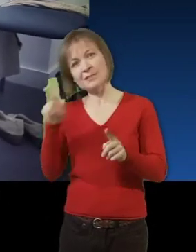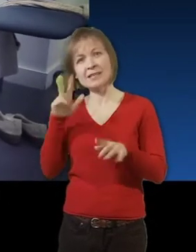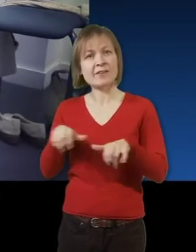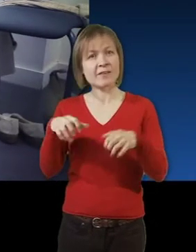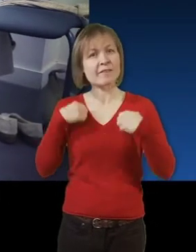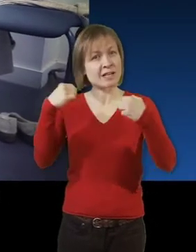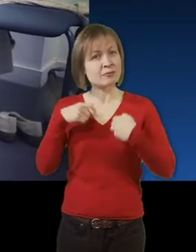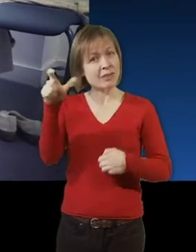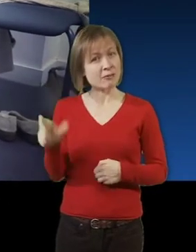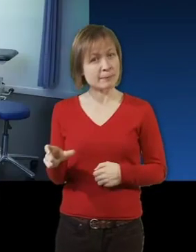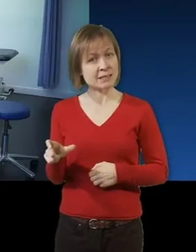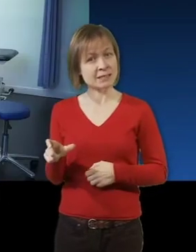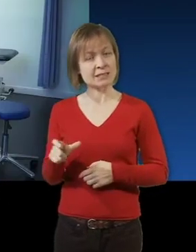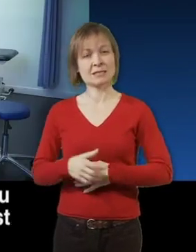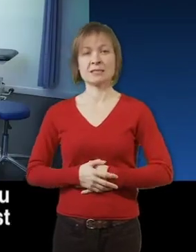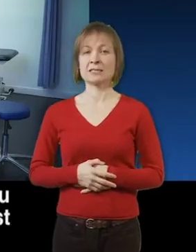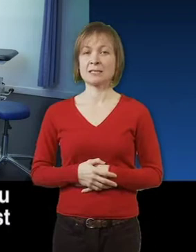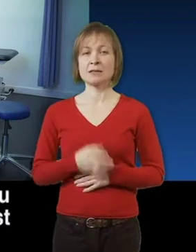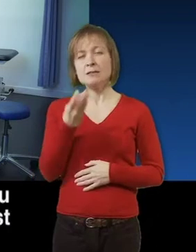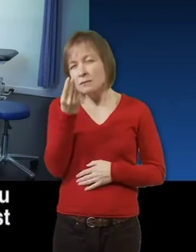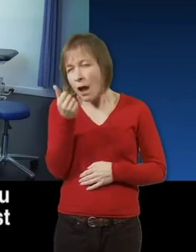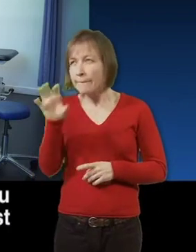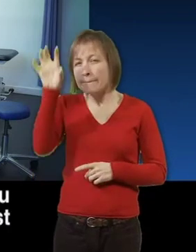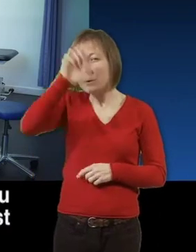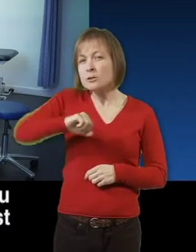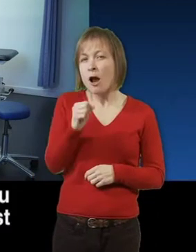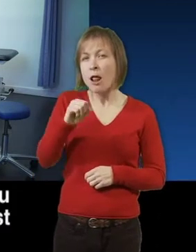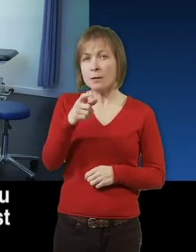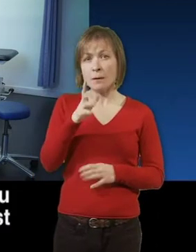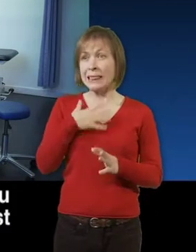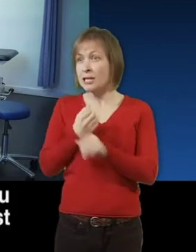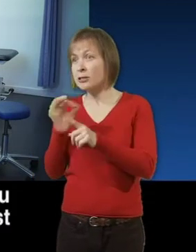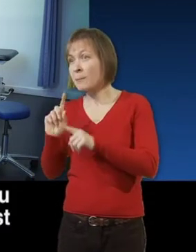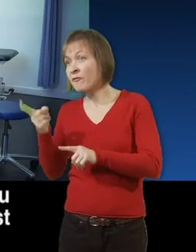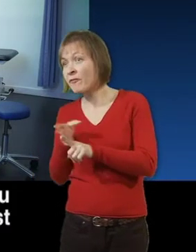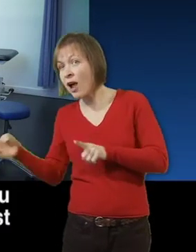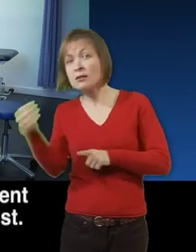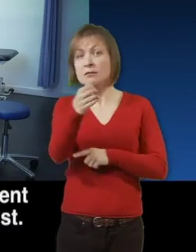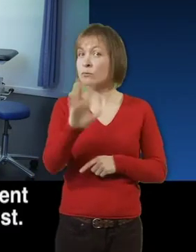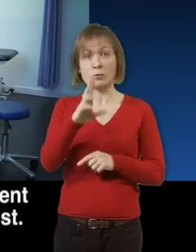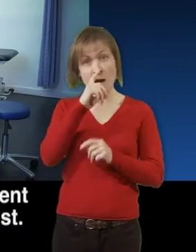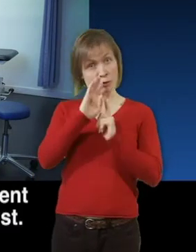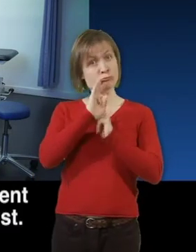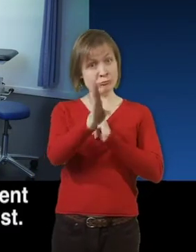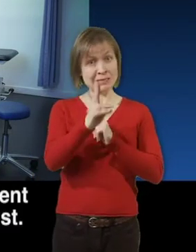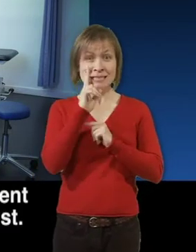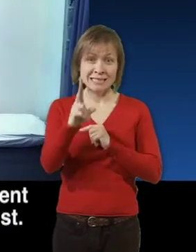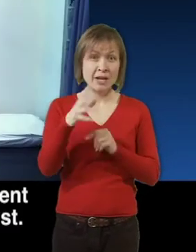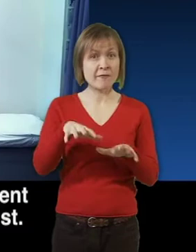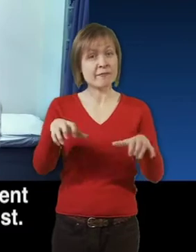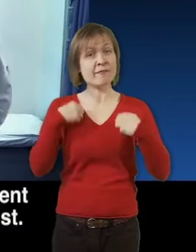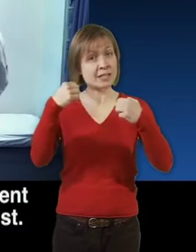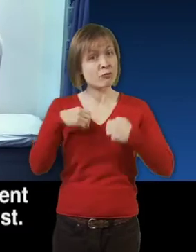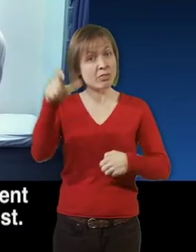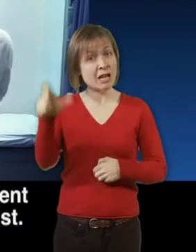to see a physiotherapist. In some parts of Scotland, you don't need to see your GP first, and you can make an appointment yourself